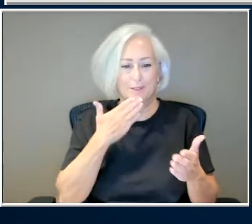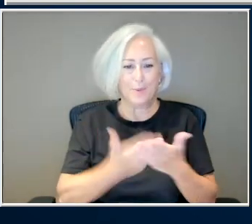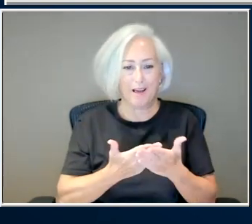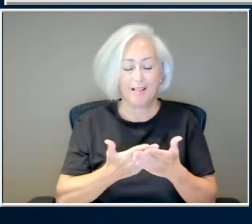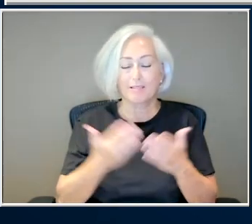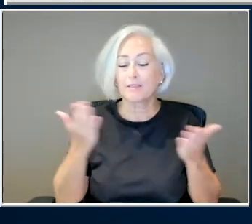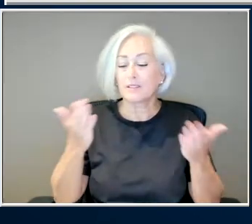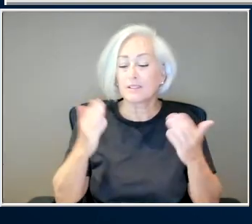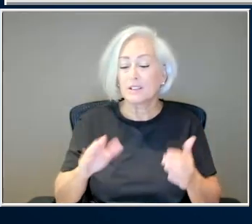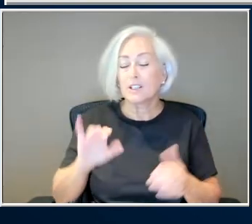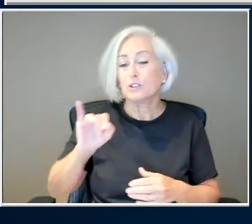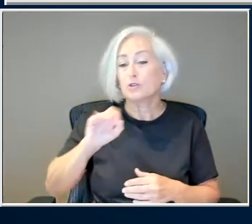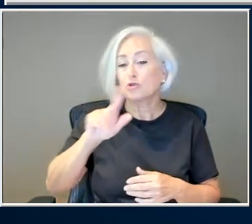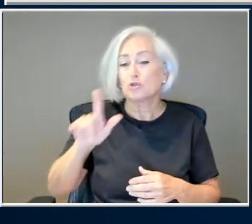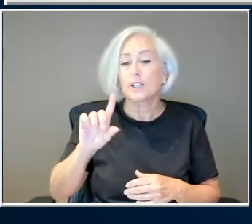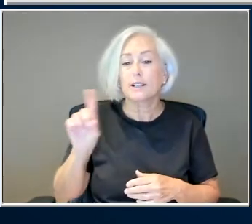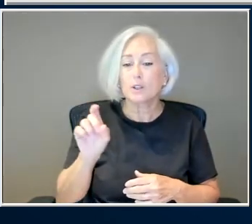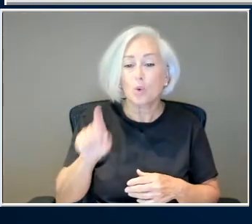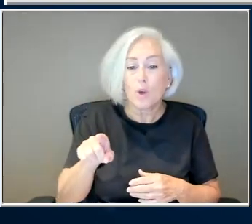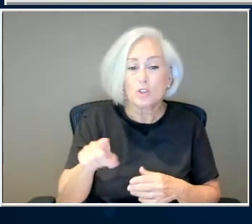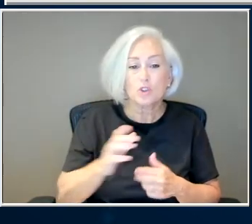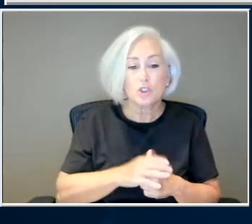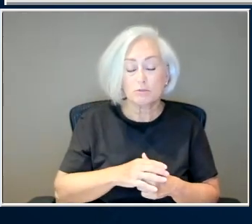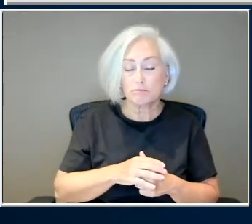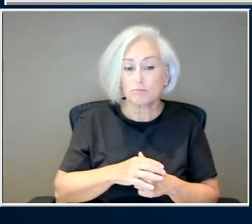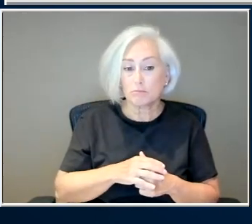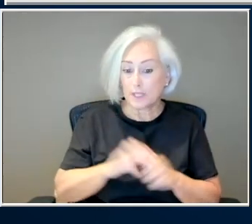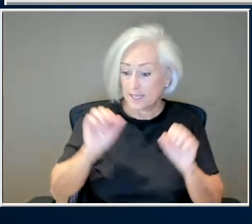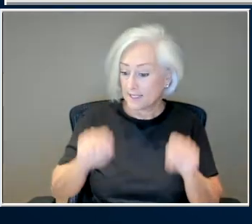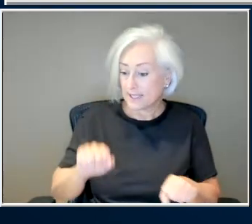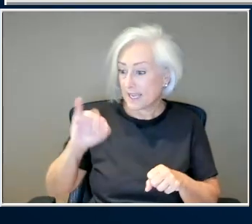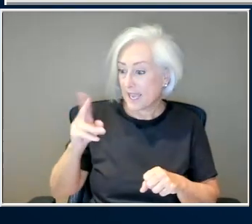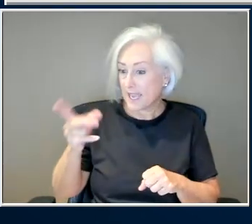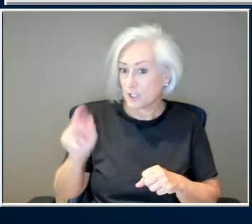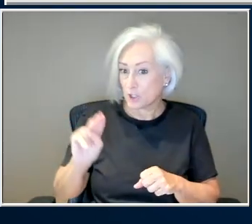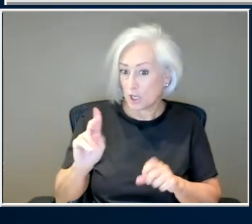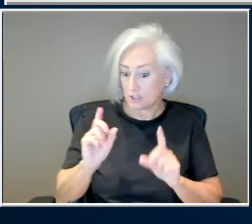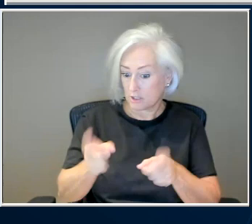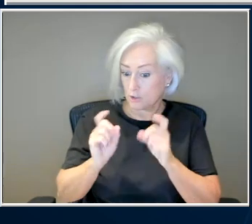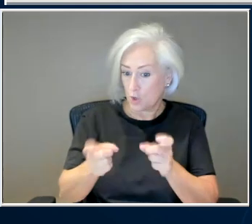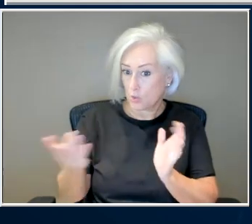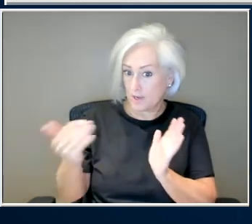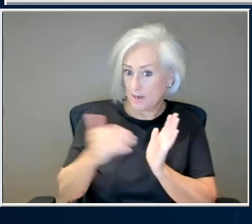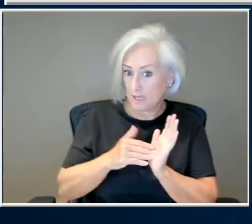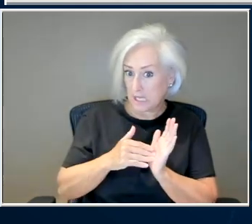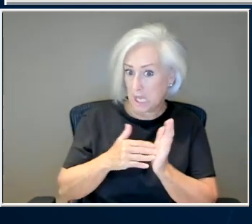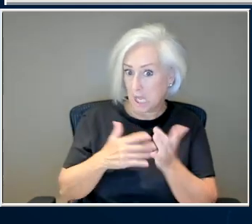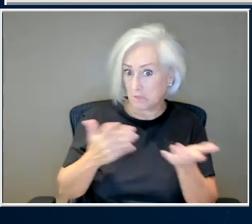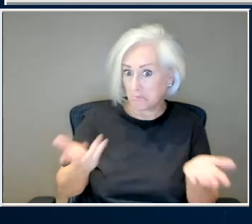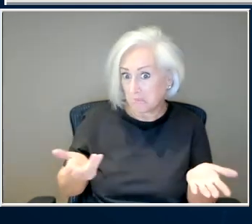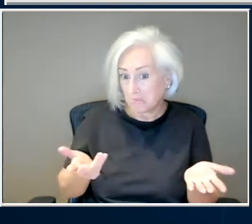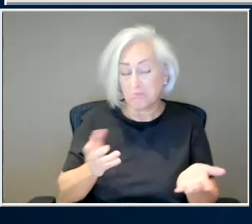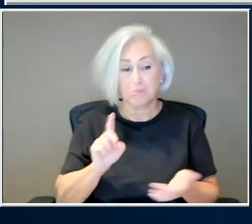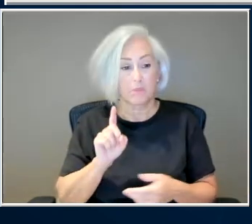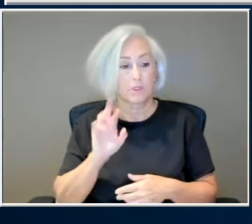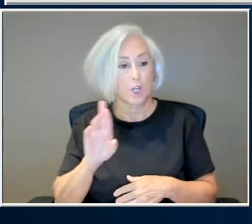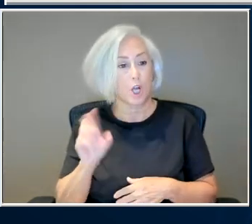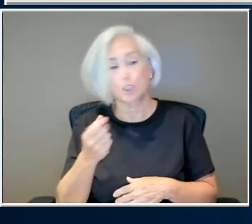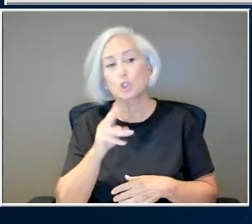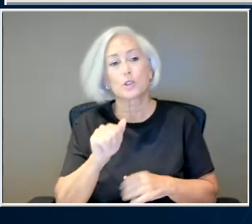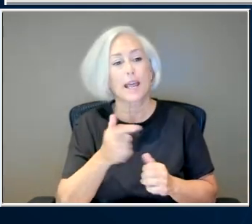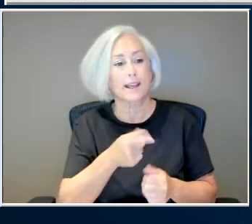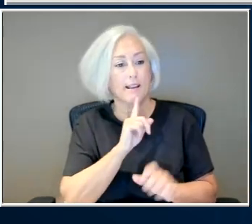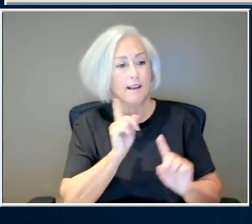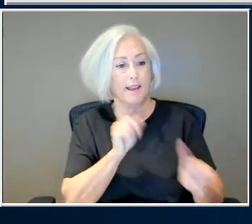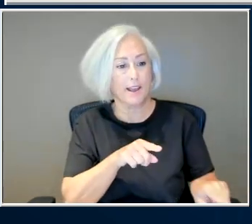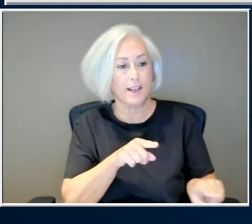you mentioned it. Jill wants to know, can Justin donate again? Dr. Shunay, can you answer what if somebody does it once, can they do it again? Maximum